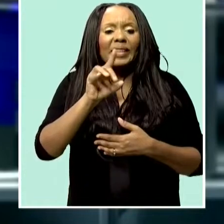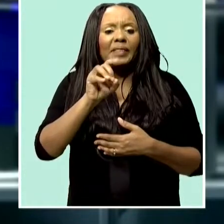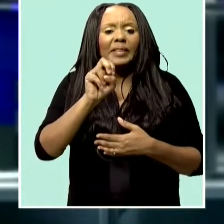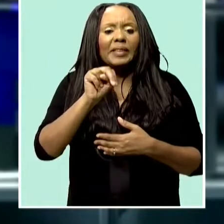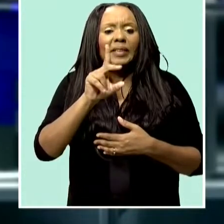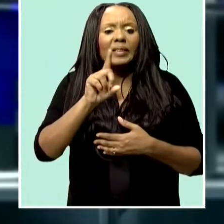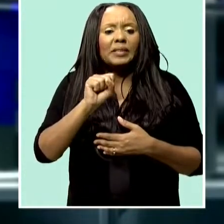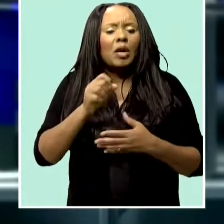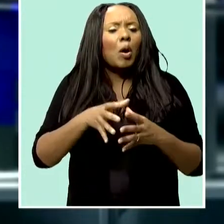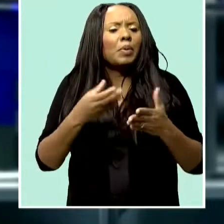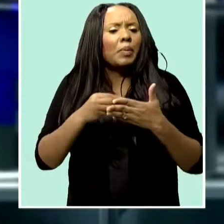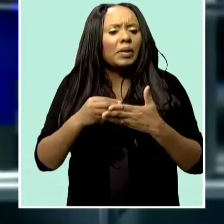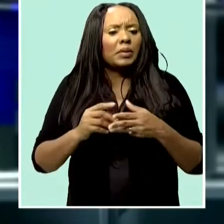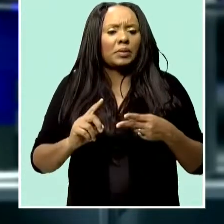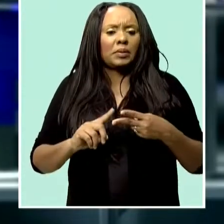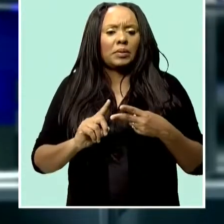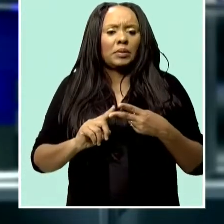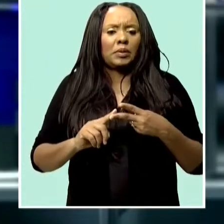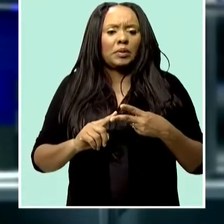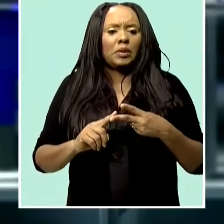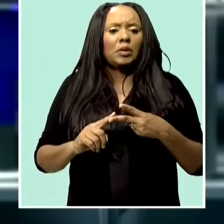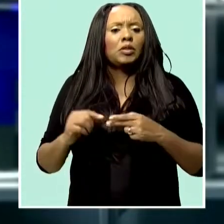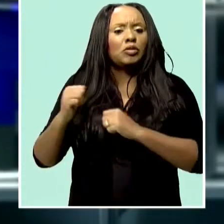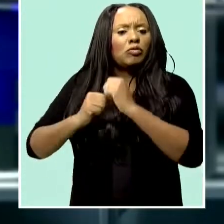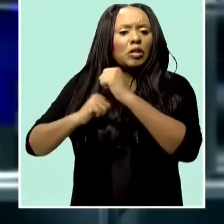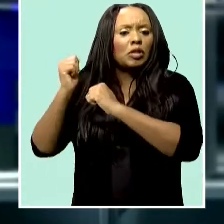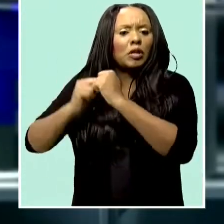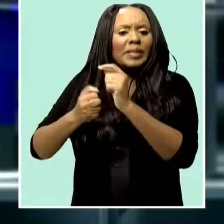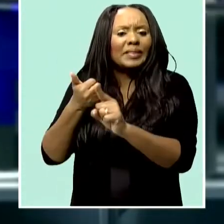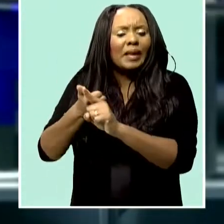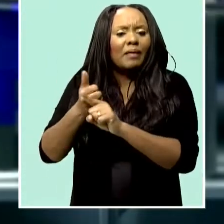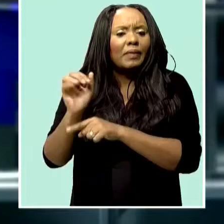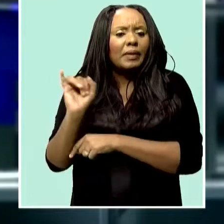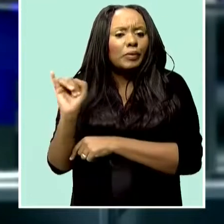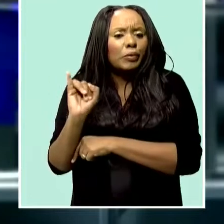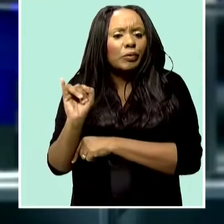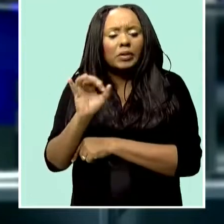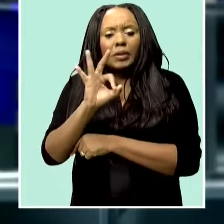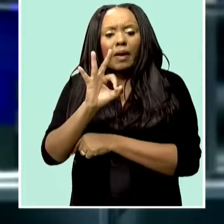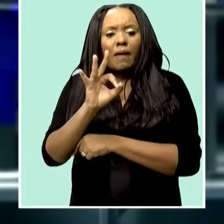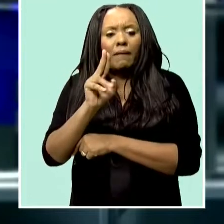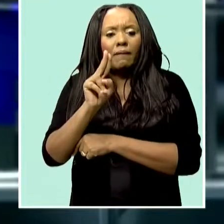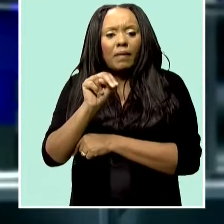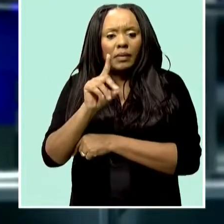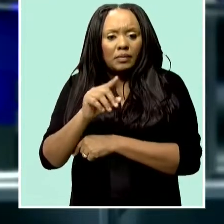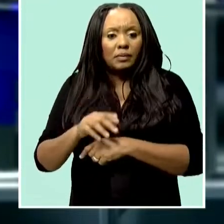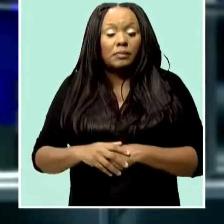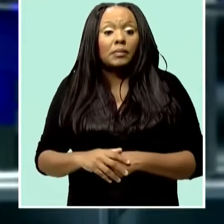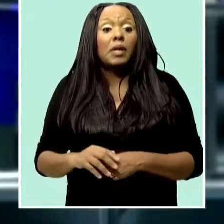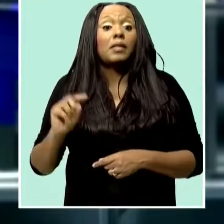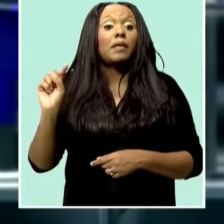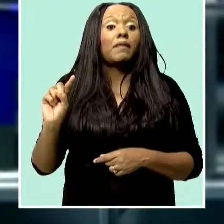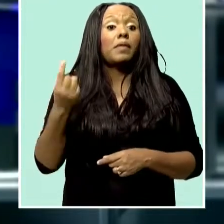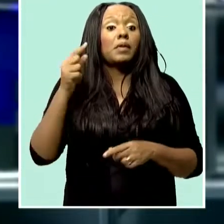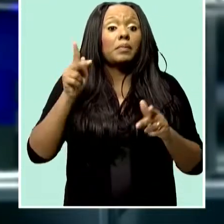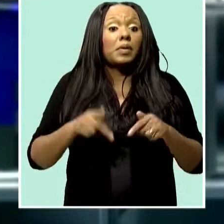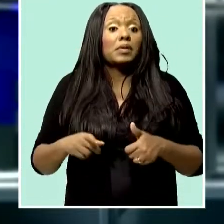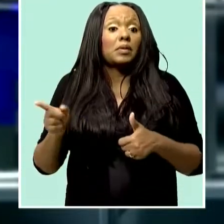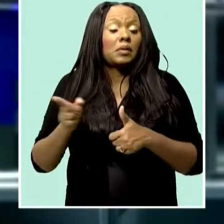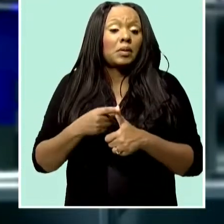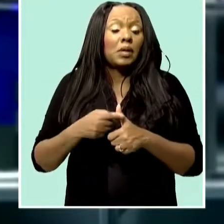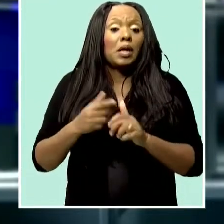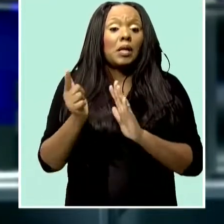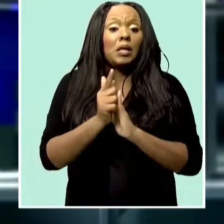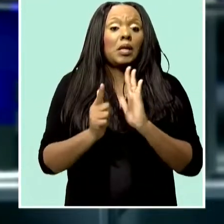company's self-insurance fund were also raised. First up was Acting Legal Counsel Sharon Dean, who is appearing on behalf of the 30,000-strong